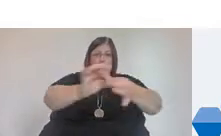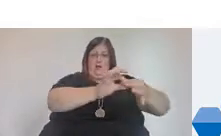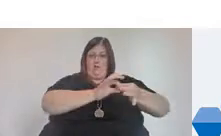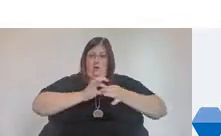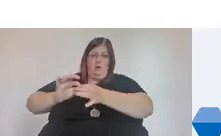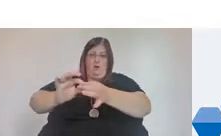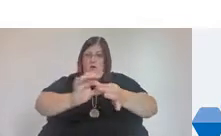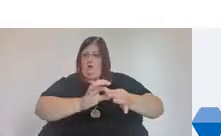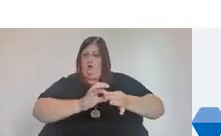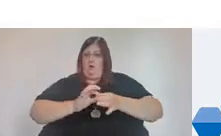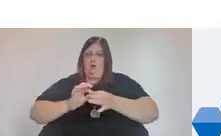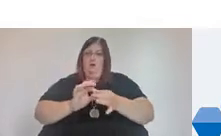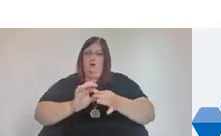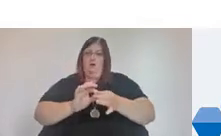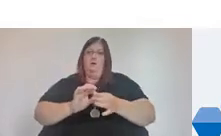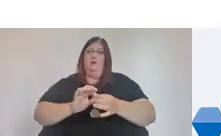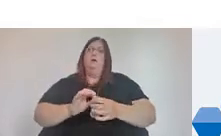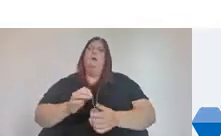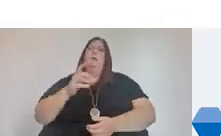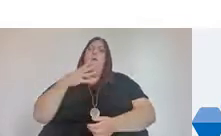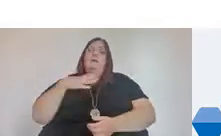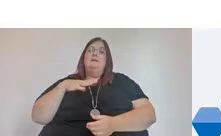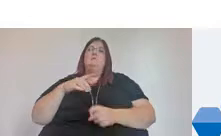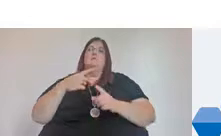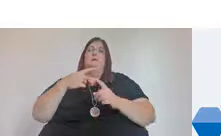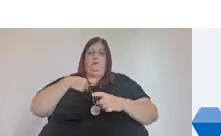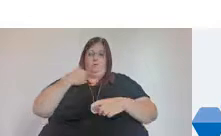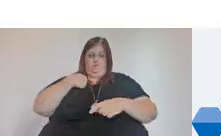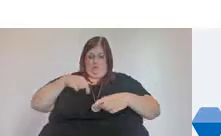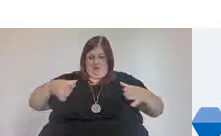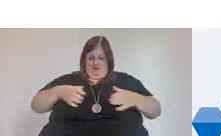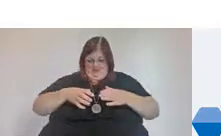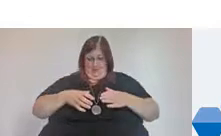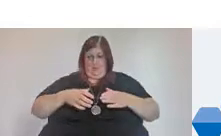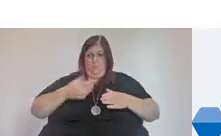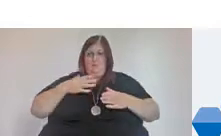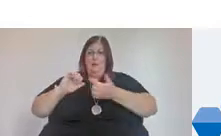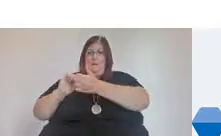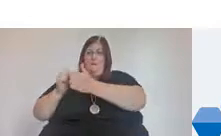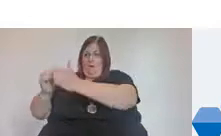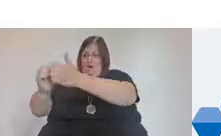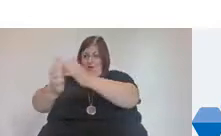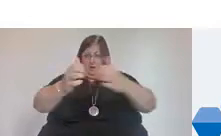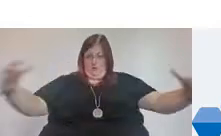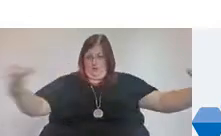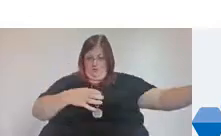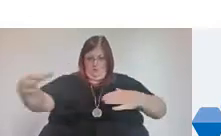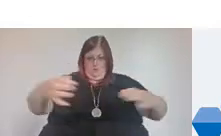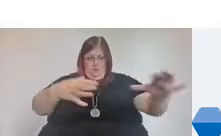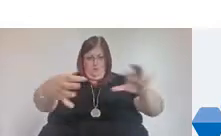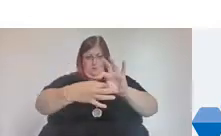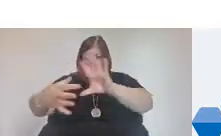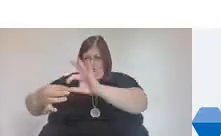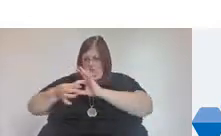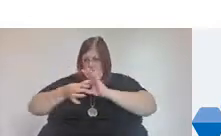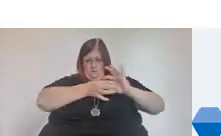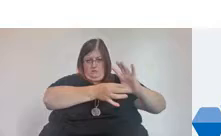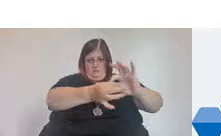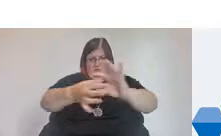within the health sector, but working with our partners in social care, and seeing that really as one pot of money that we collectively can spend